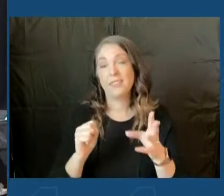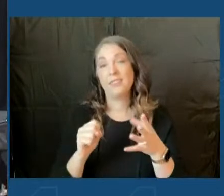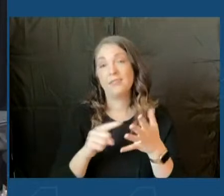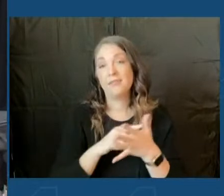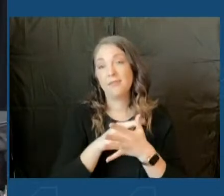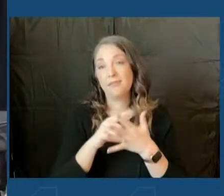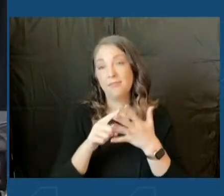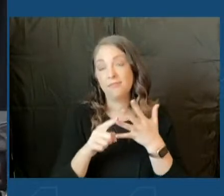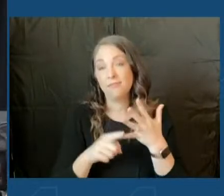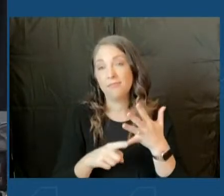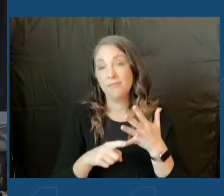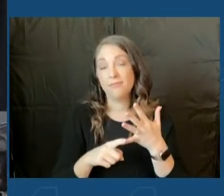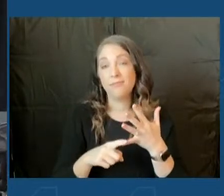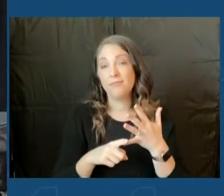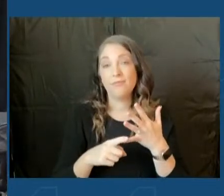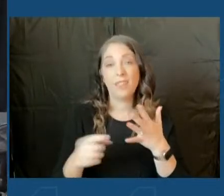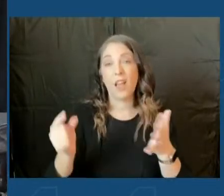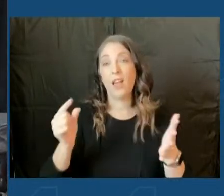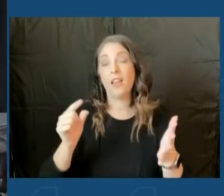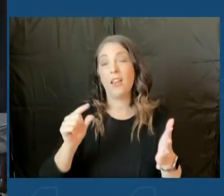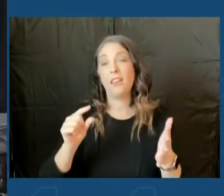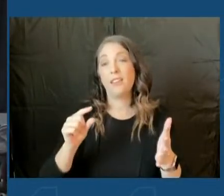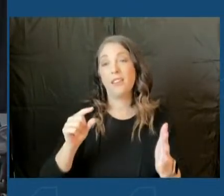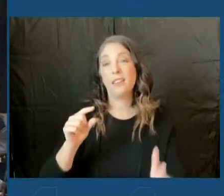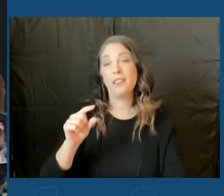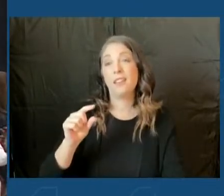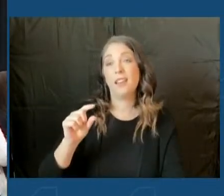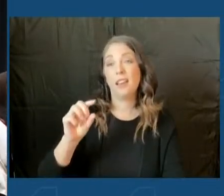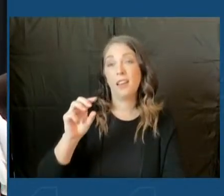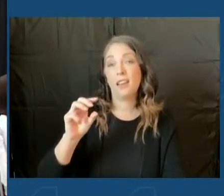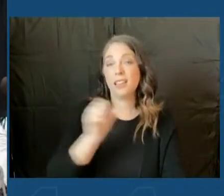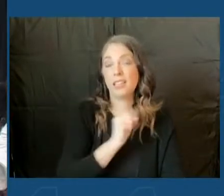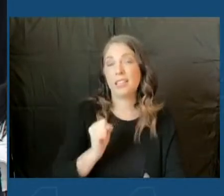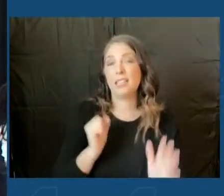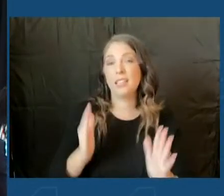holding it down for Queens, Senator Leroy Comrie.